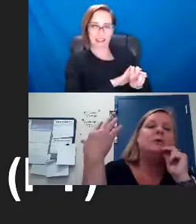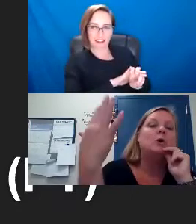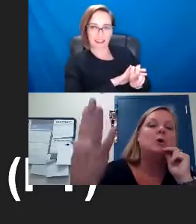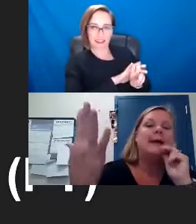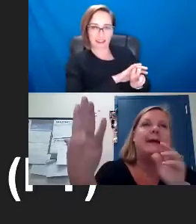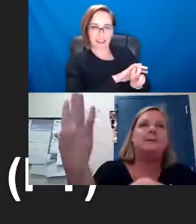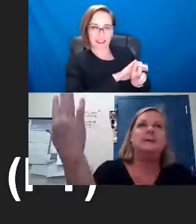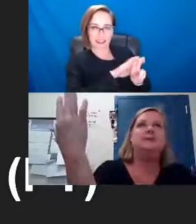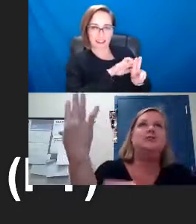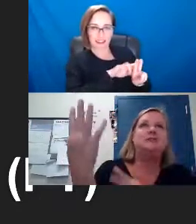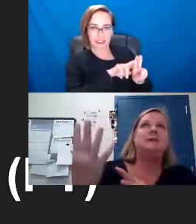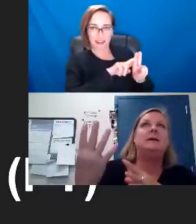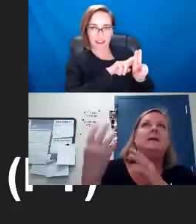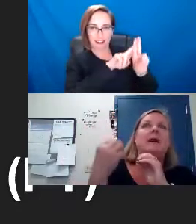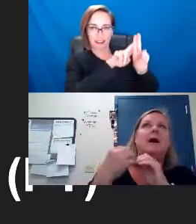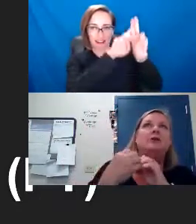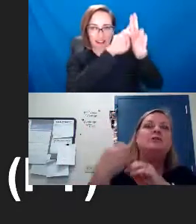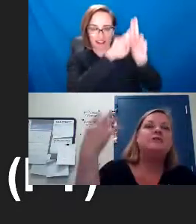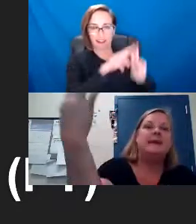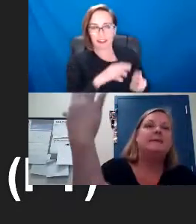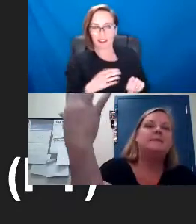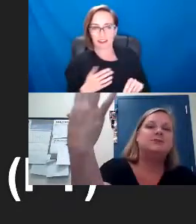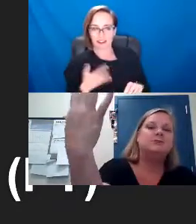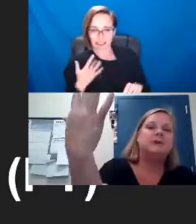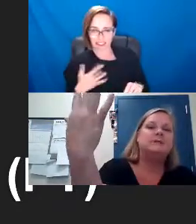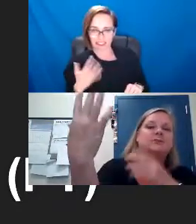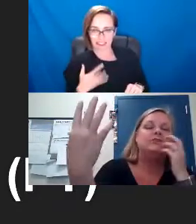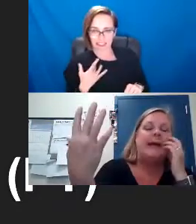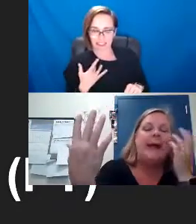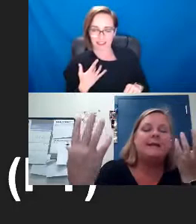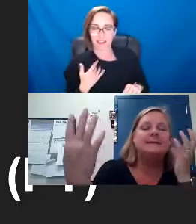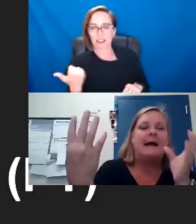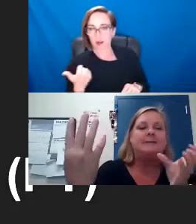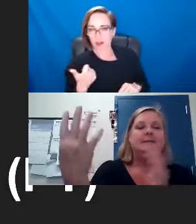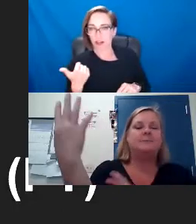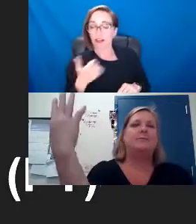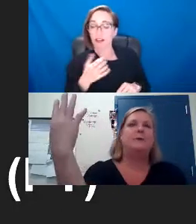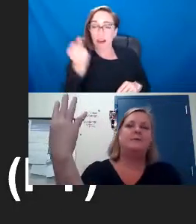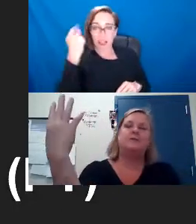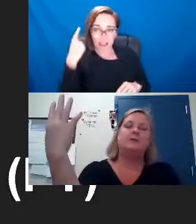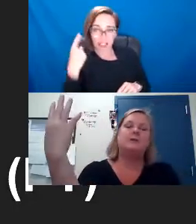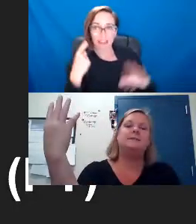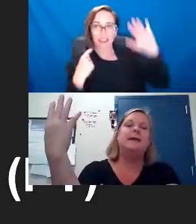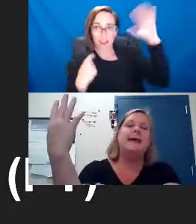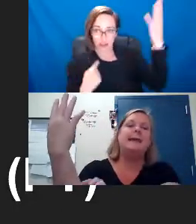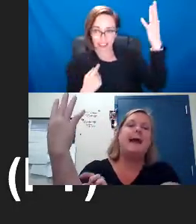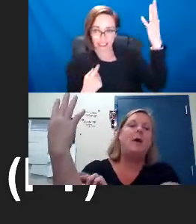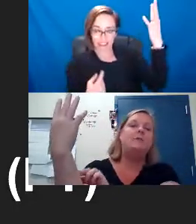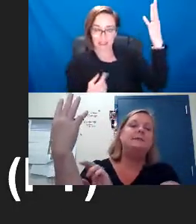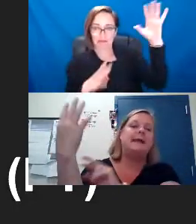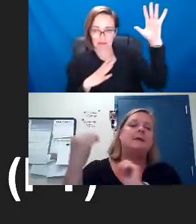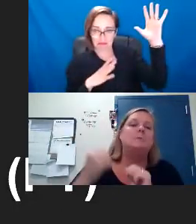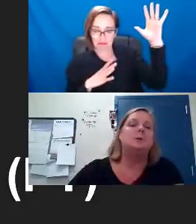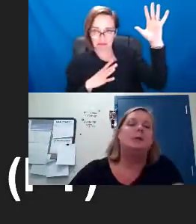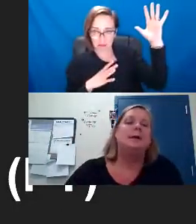It's using her hand, and she understands the tree. So she has a concept of what this tree is and